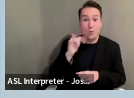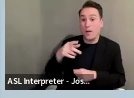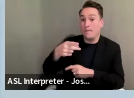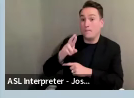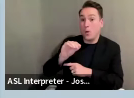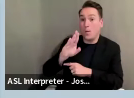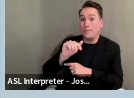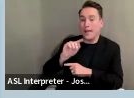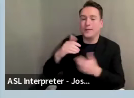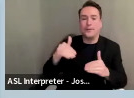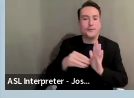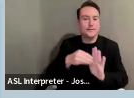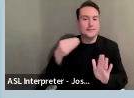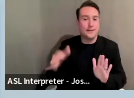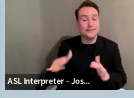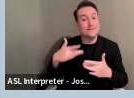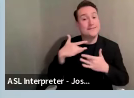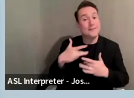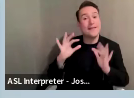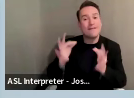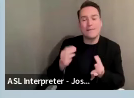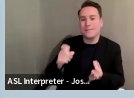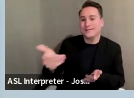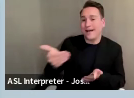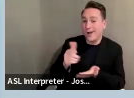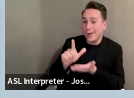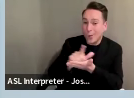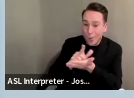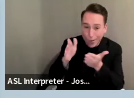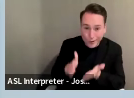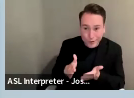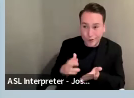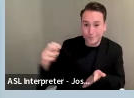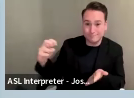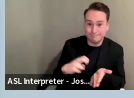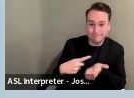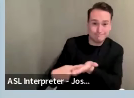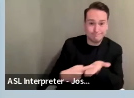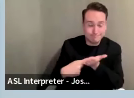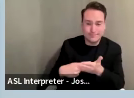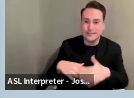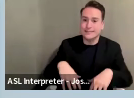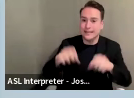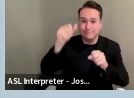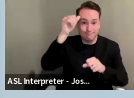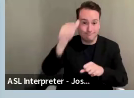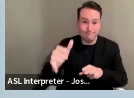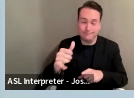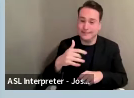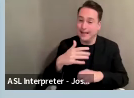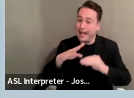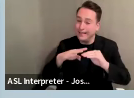expensive. Typically, families have to hire a lawyer. It takes a long time, at least a year and a